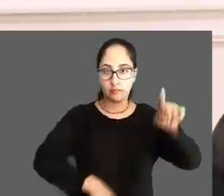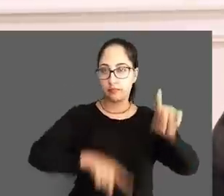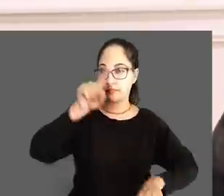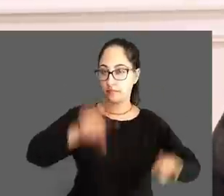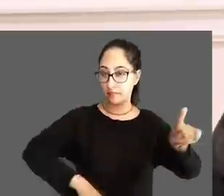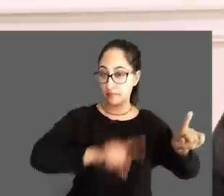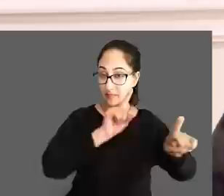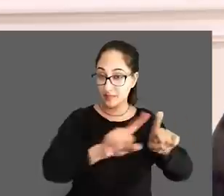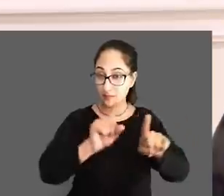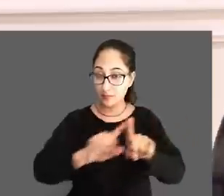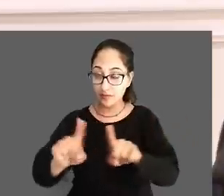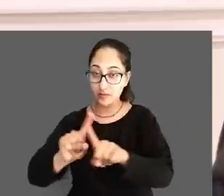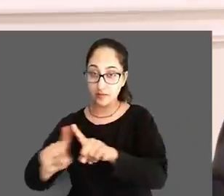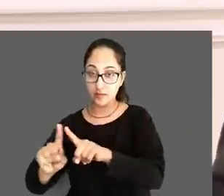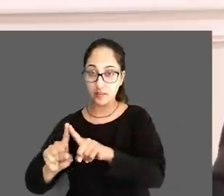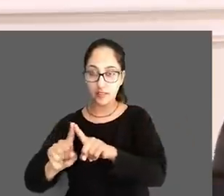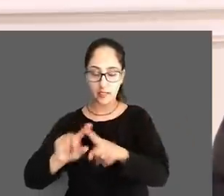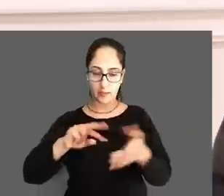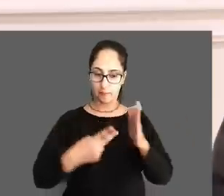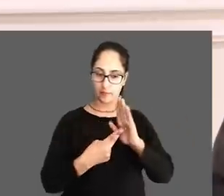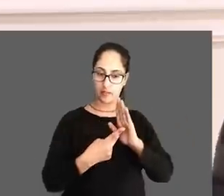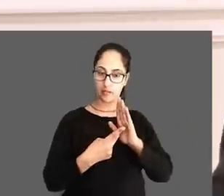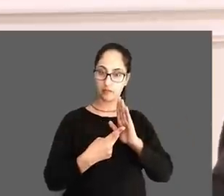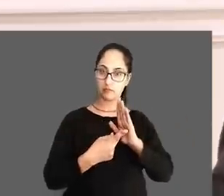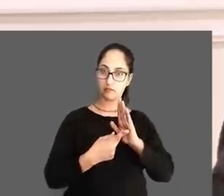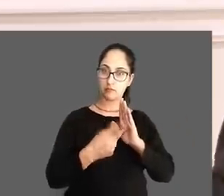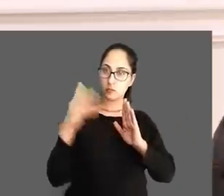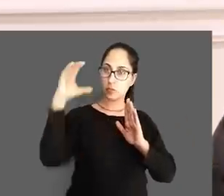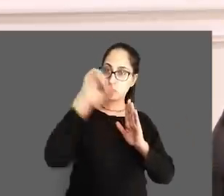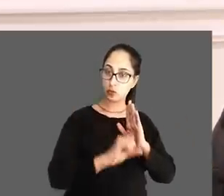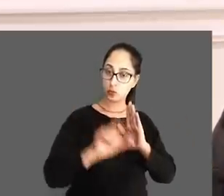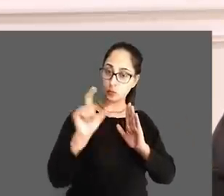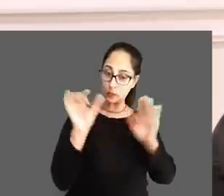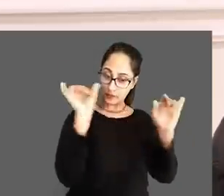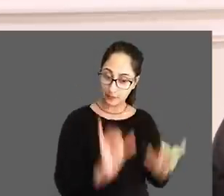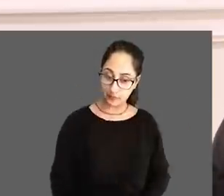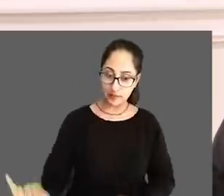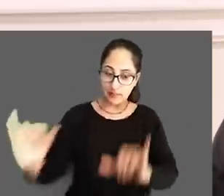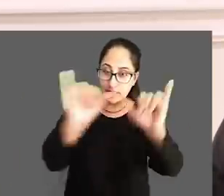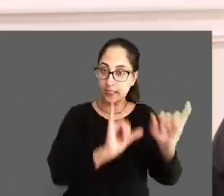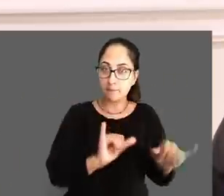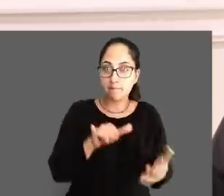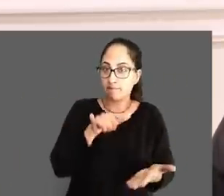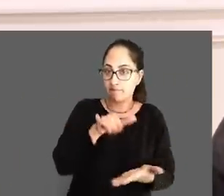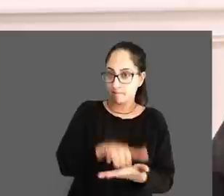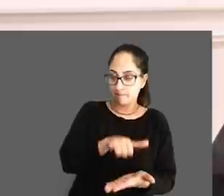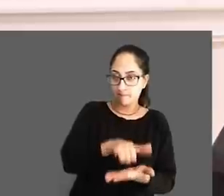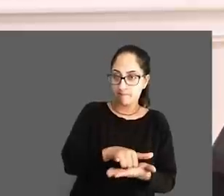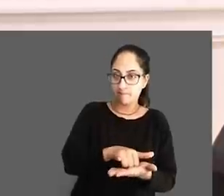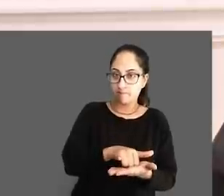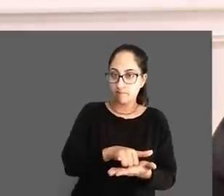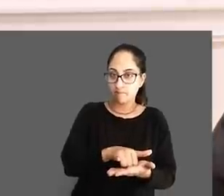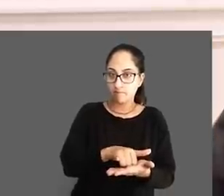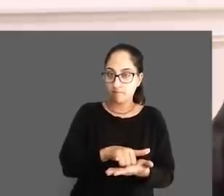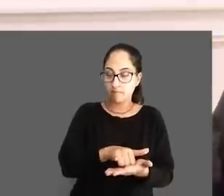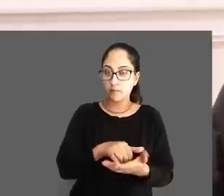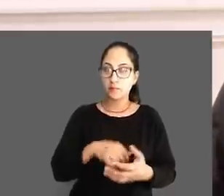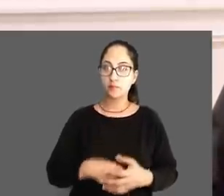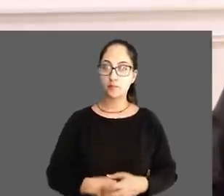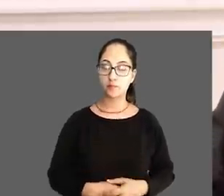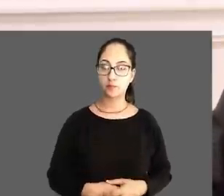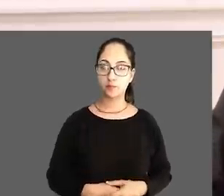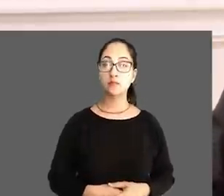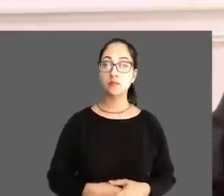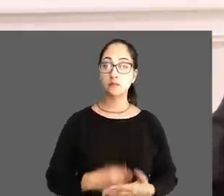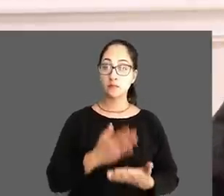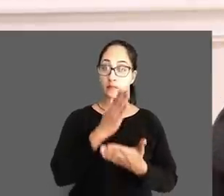contexts actually overpower the teachings of the faith itself. And sometimes there are acts that are